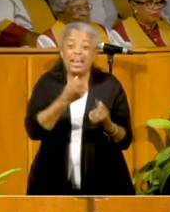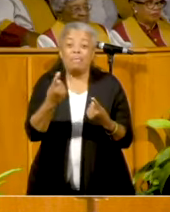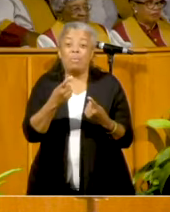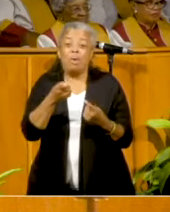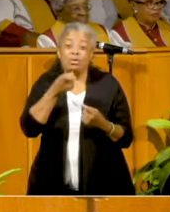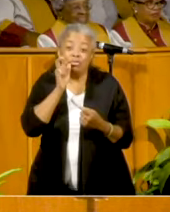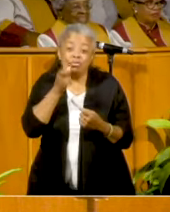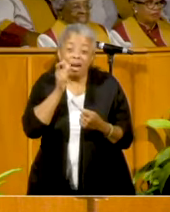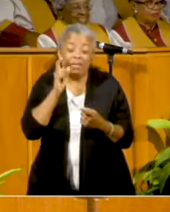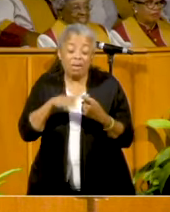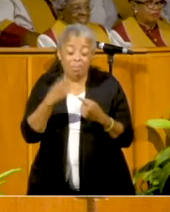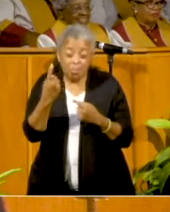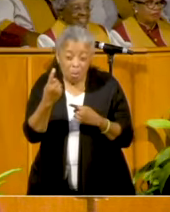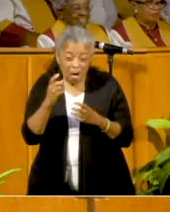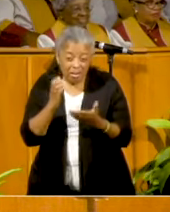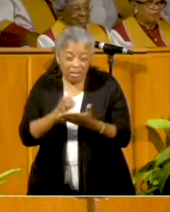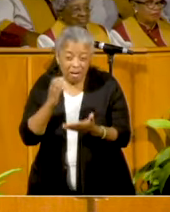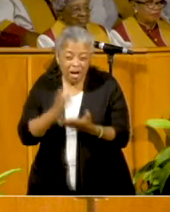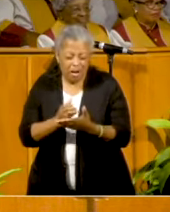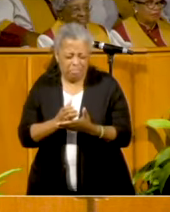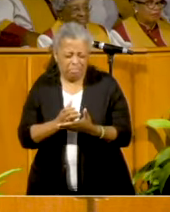everybody drank.